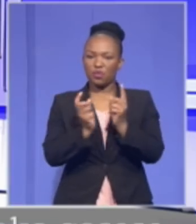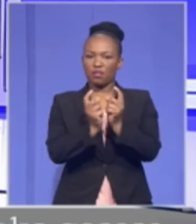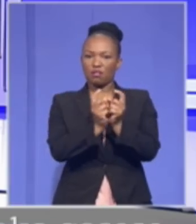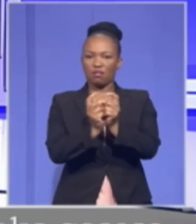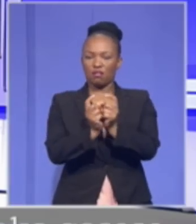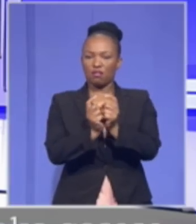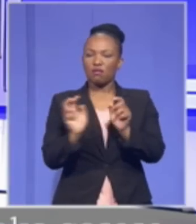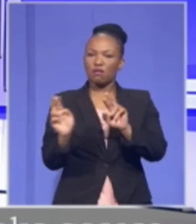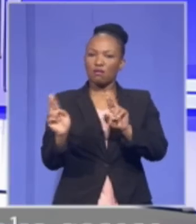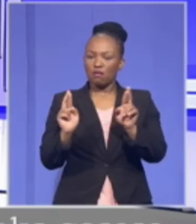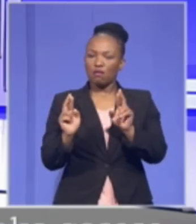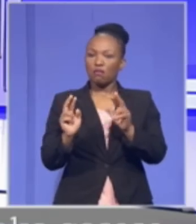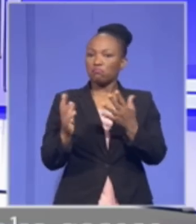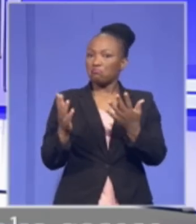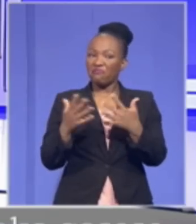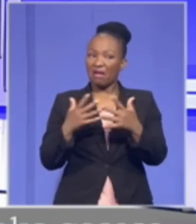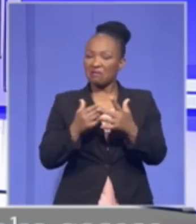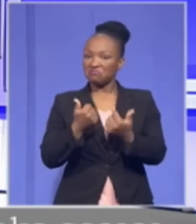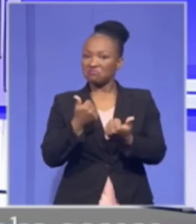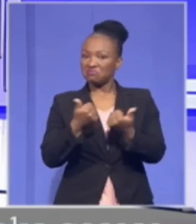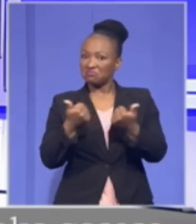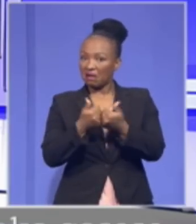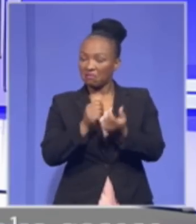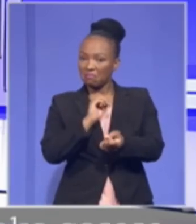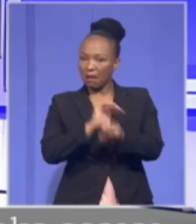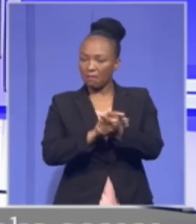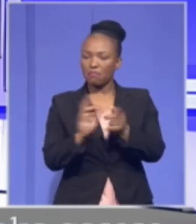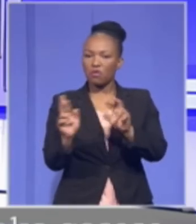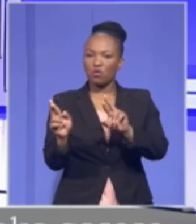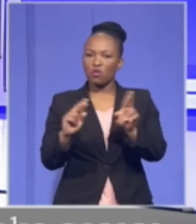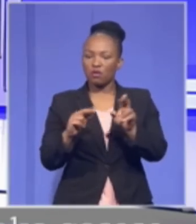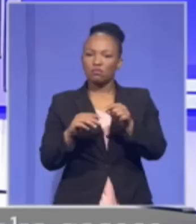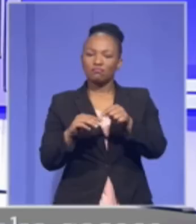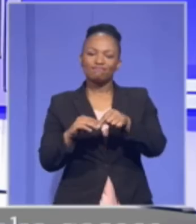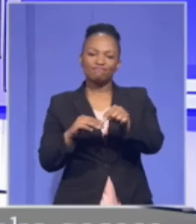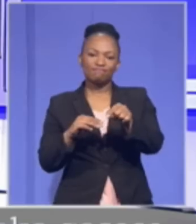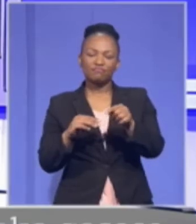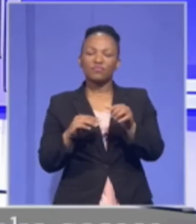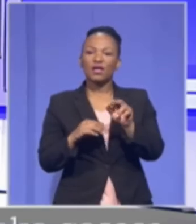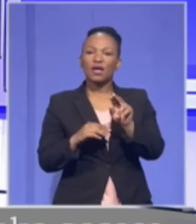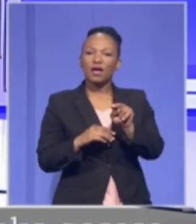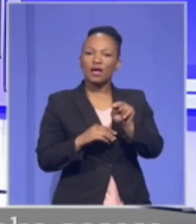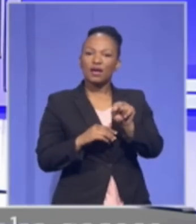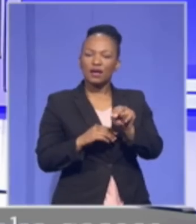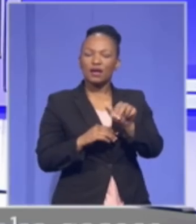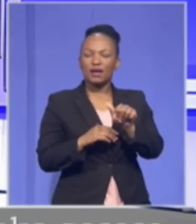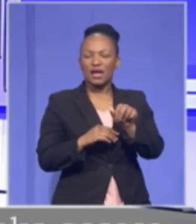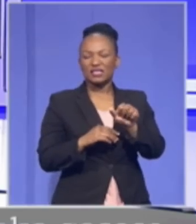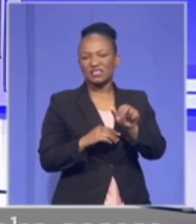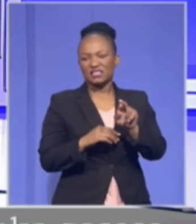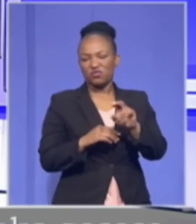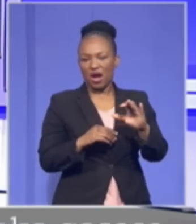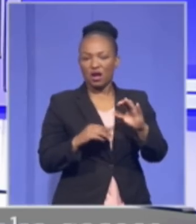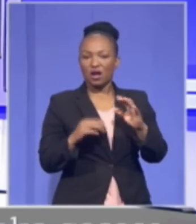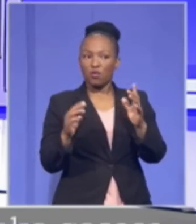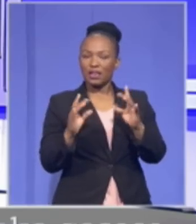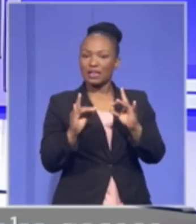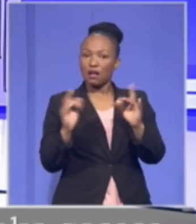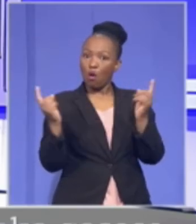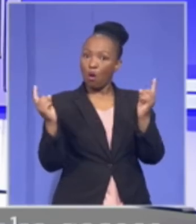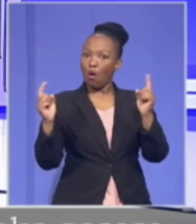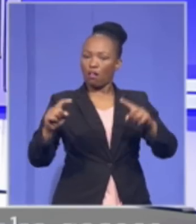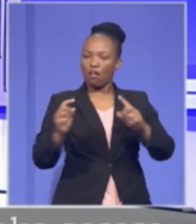lebagana le ditlhotlo tšeo di ka bago gona mafelong a beke ye. Lefelo la dipontšho la Nasrec le tla swara meletlo e megolo e mebedi gomme seo